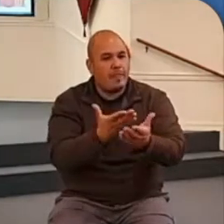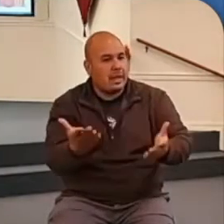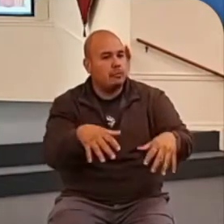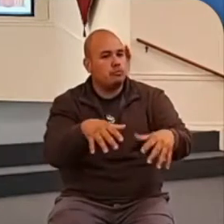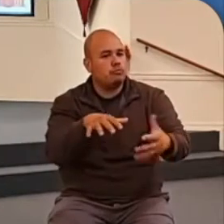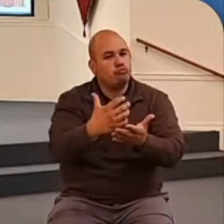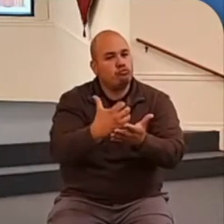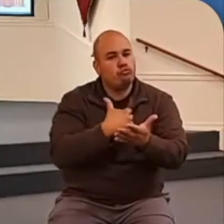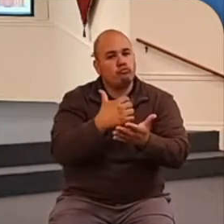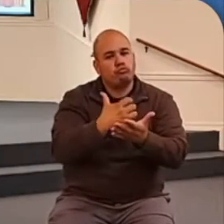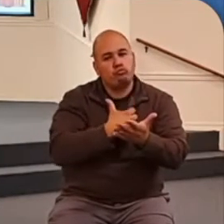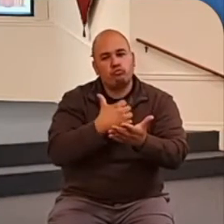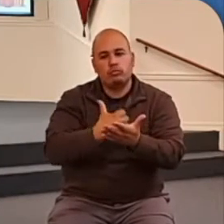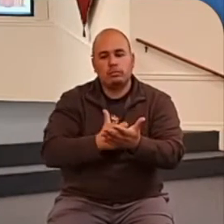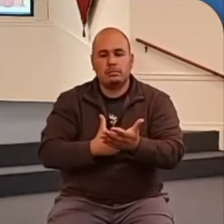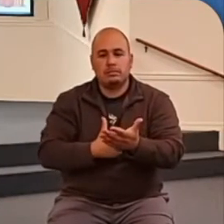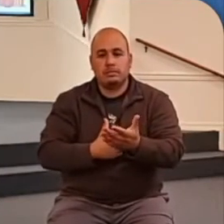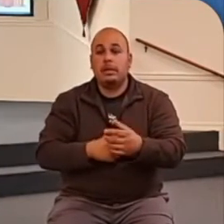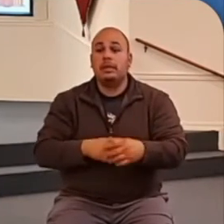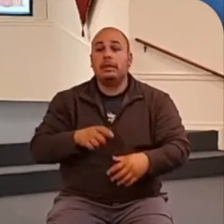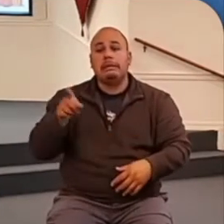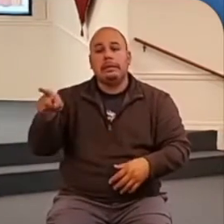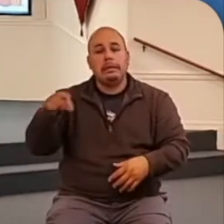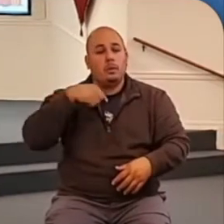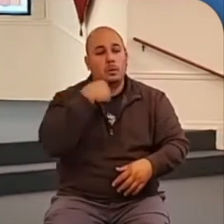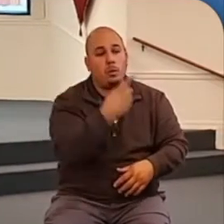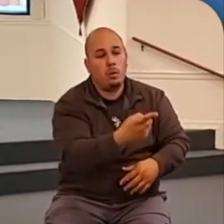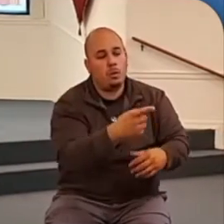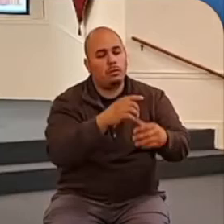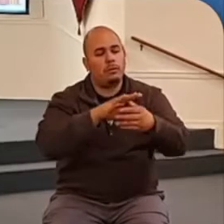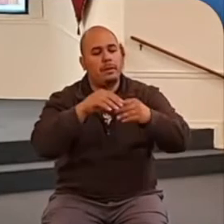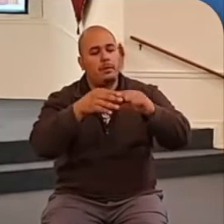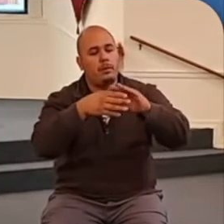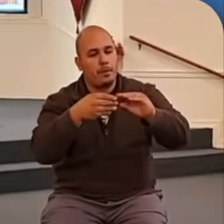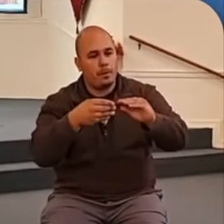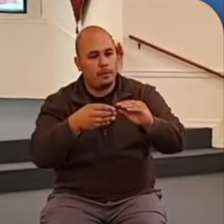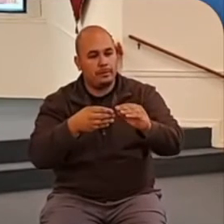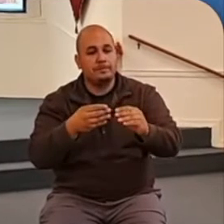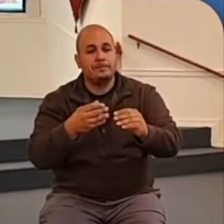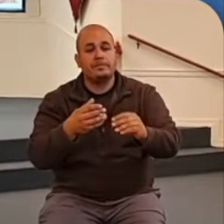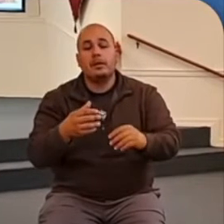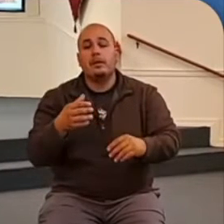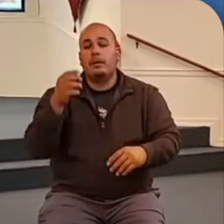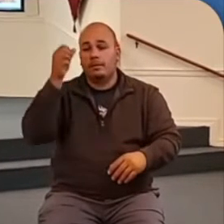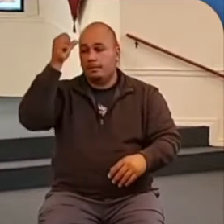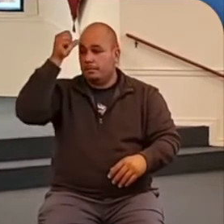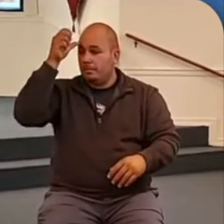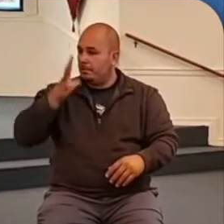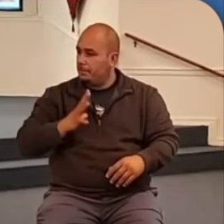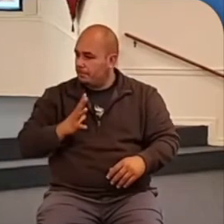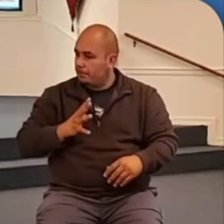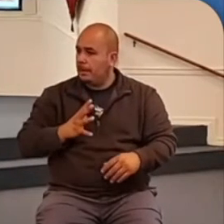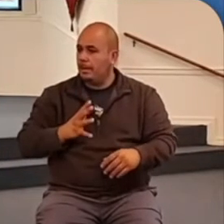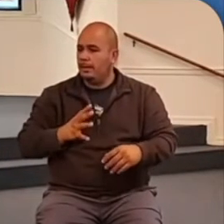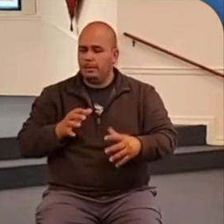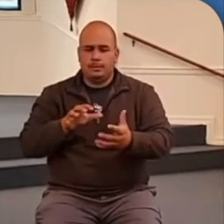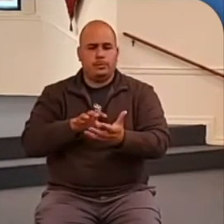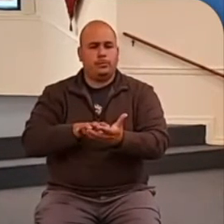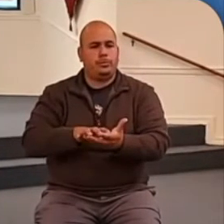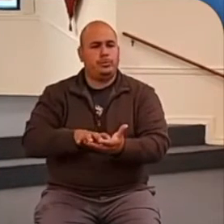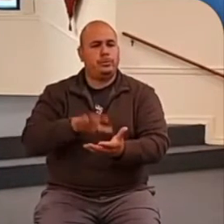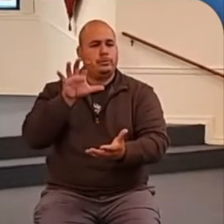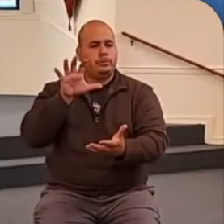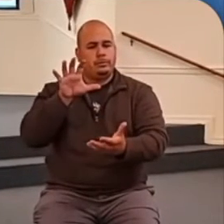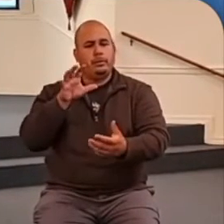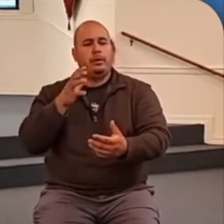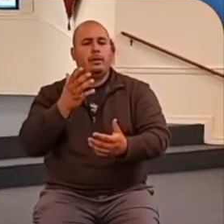And then he told them this parable. The ground of a certain rich man yielded an abundant harvest. He thought